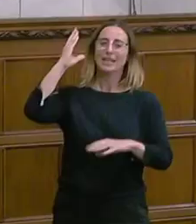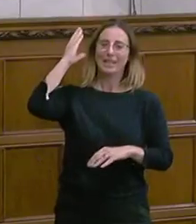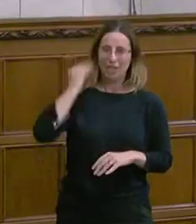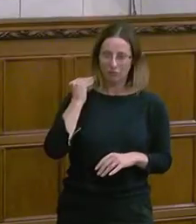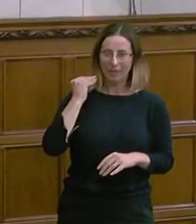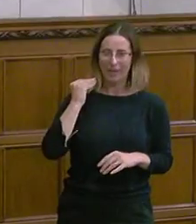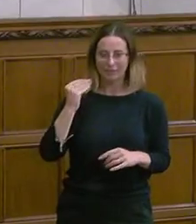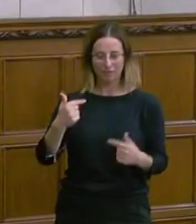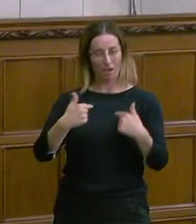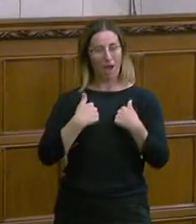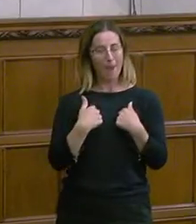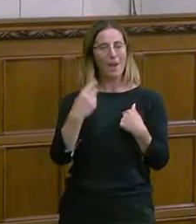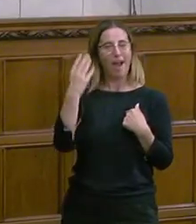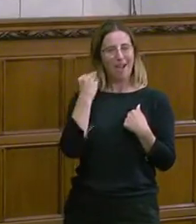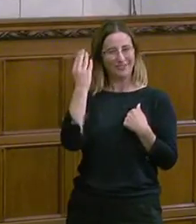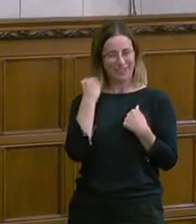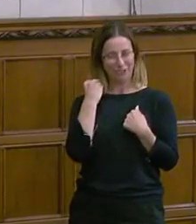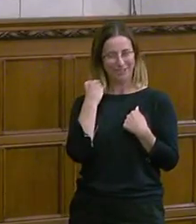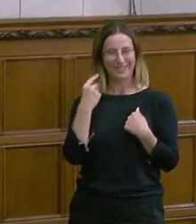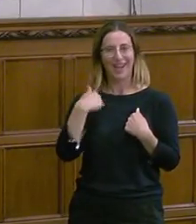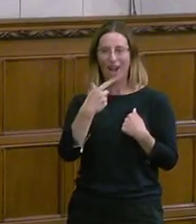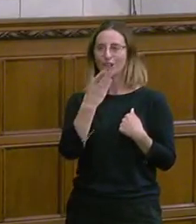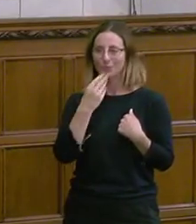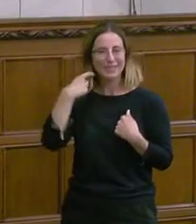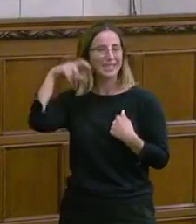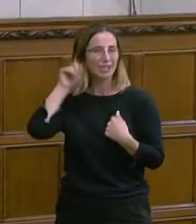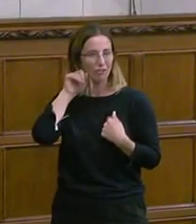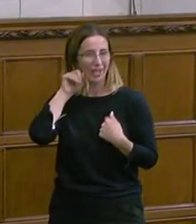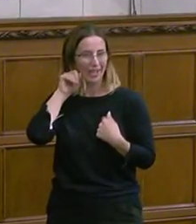like myself, who's hard of hearing, but with the facility of a hearing aid,